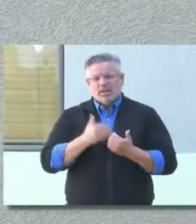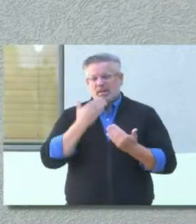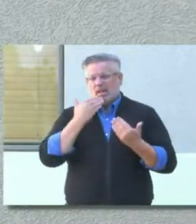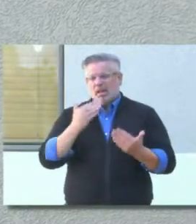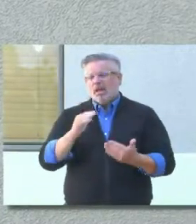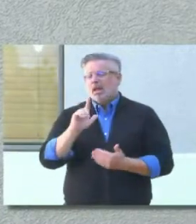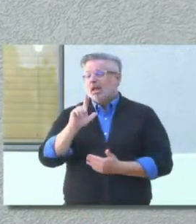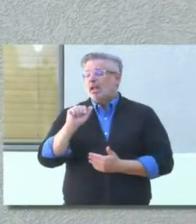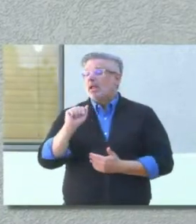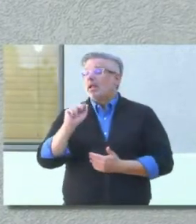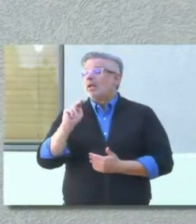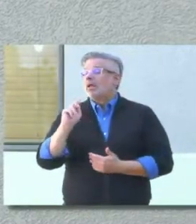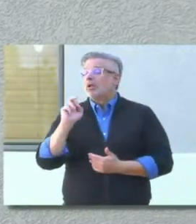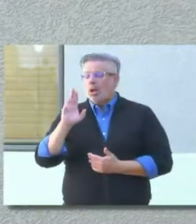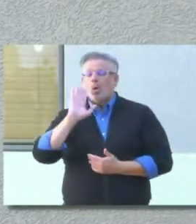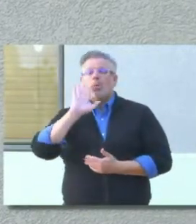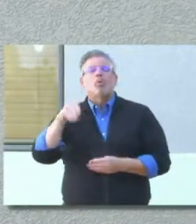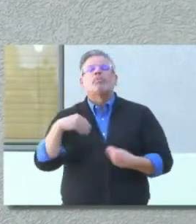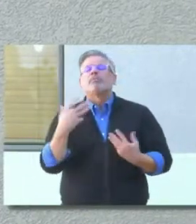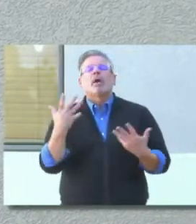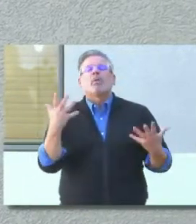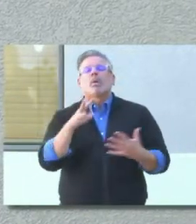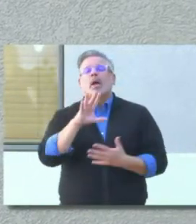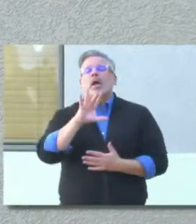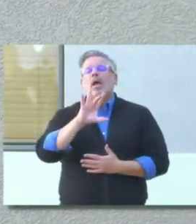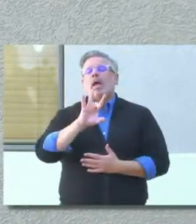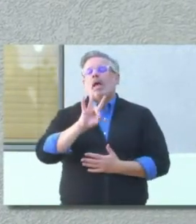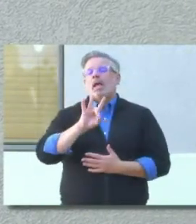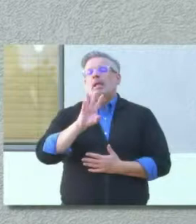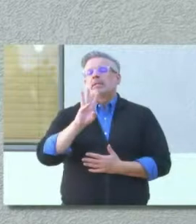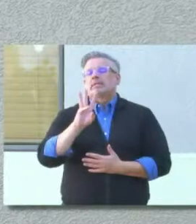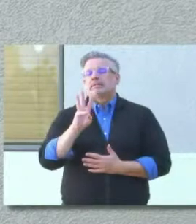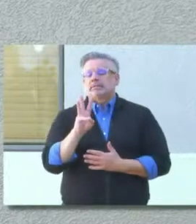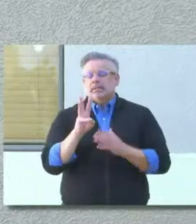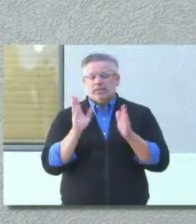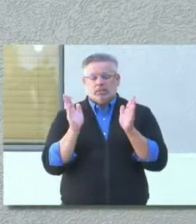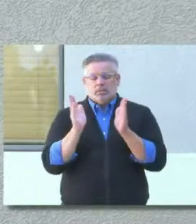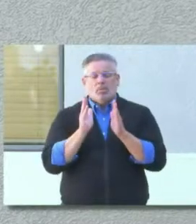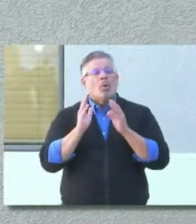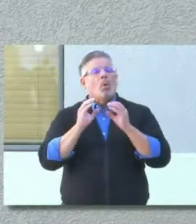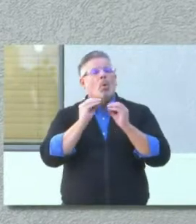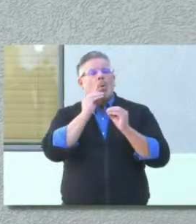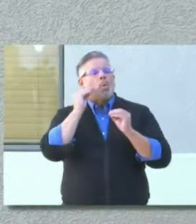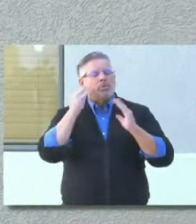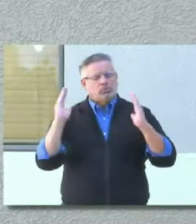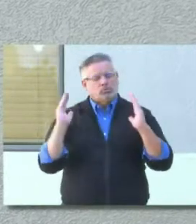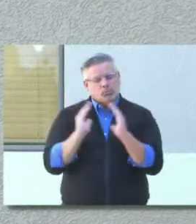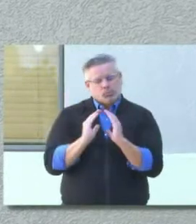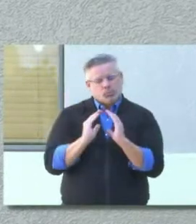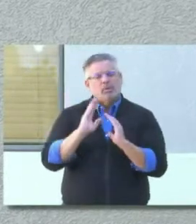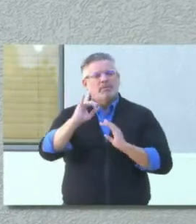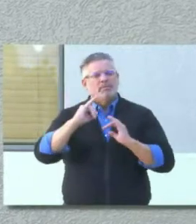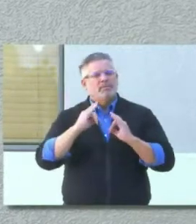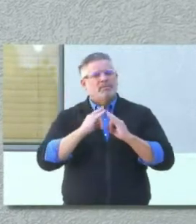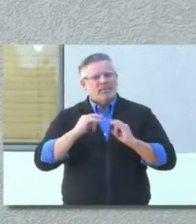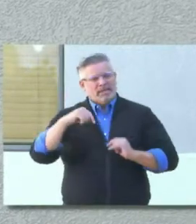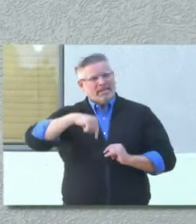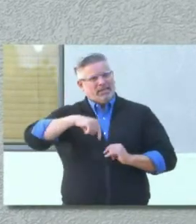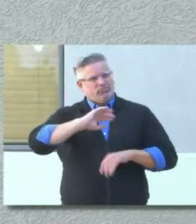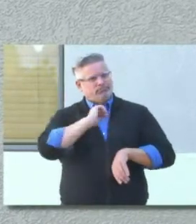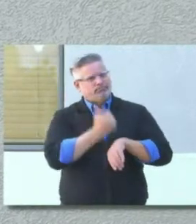to Lennar. They will be providing 86 tiny homes to our veterans on this